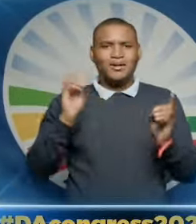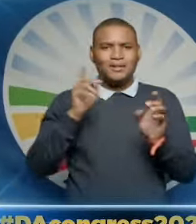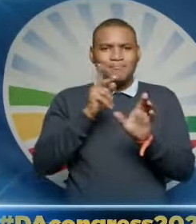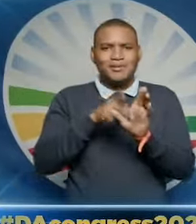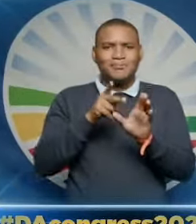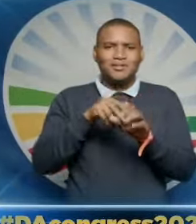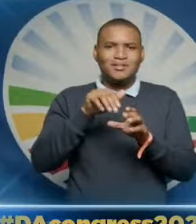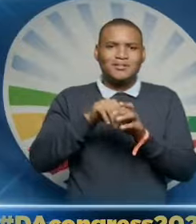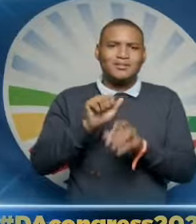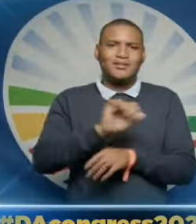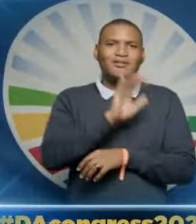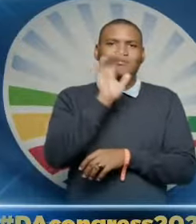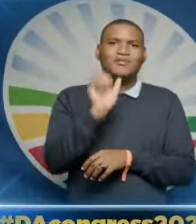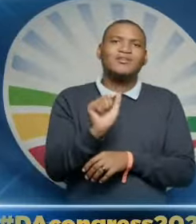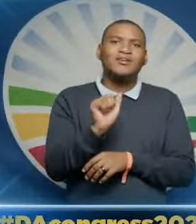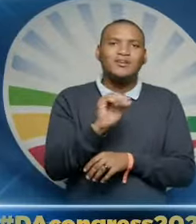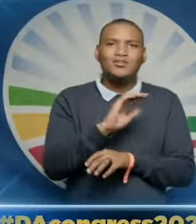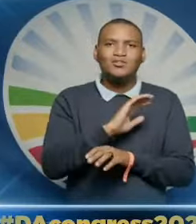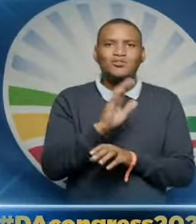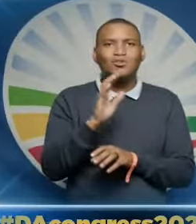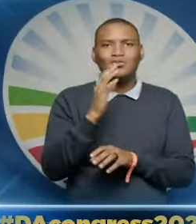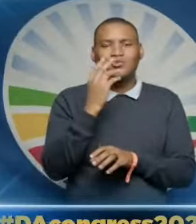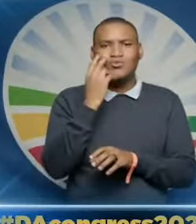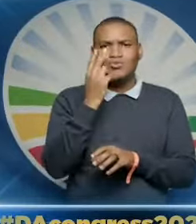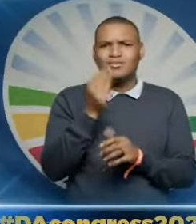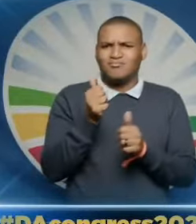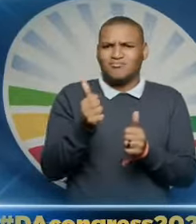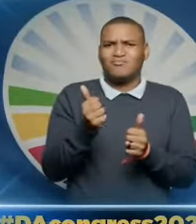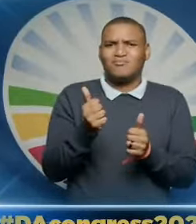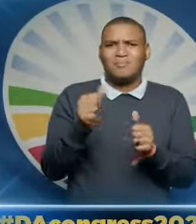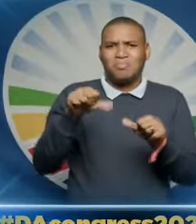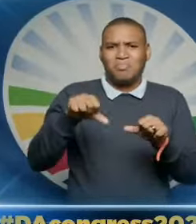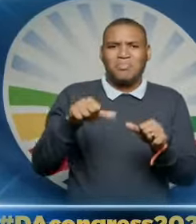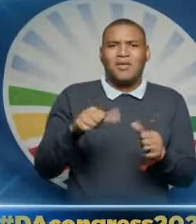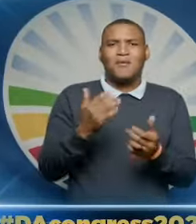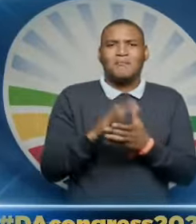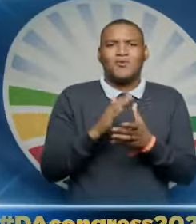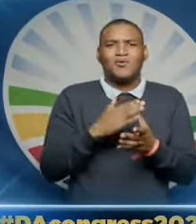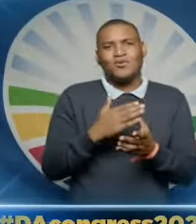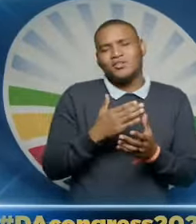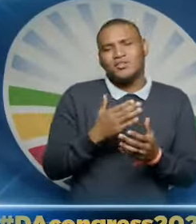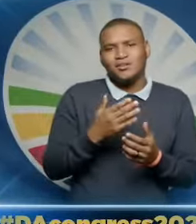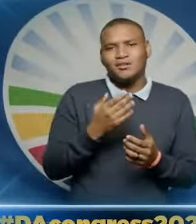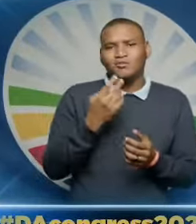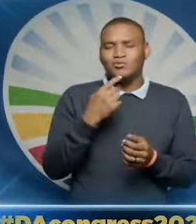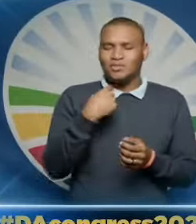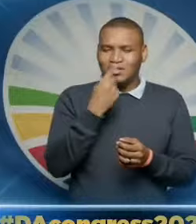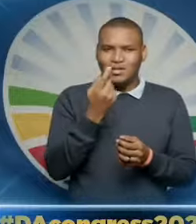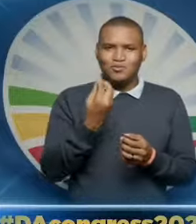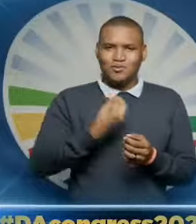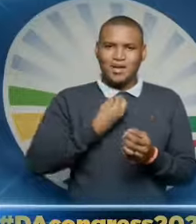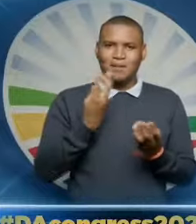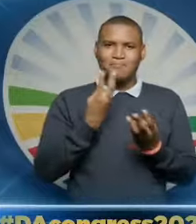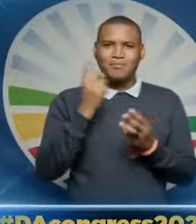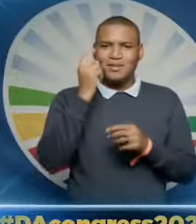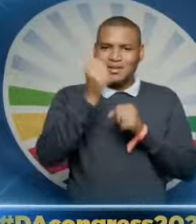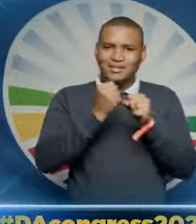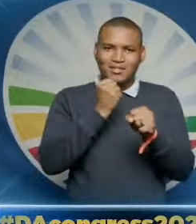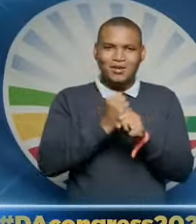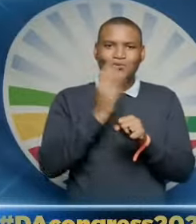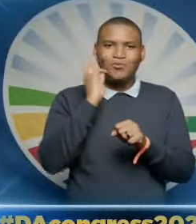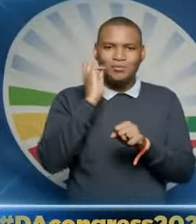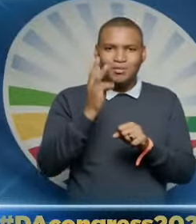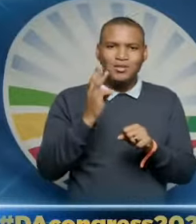South Africa isn't looking that great at the moment. And I want to use this opportunity to say to young people that next year is going to be